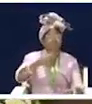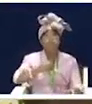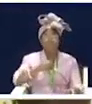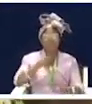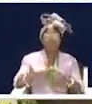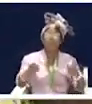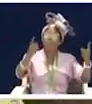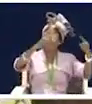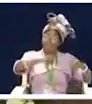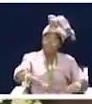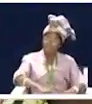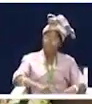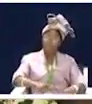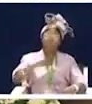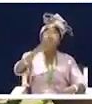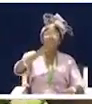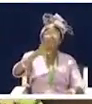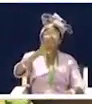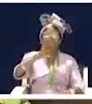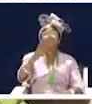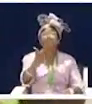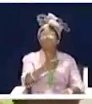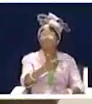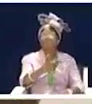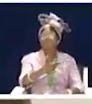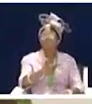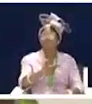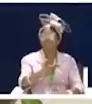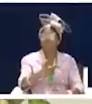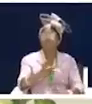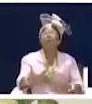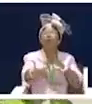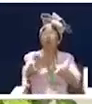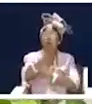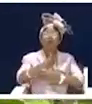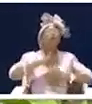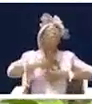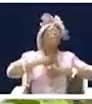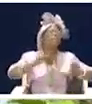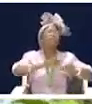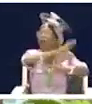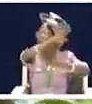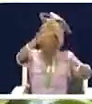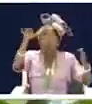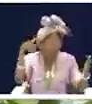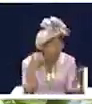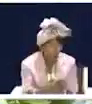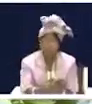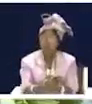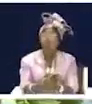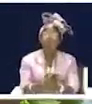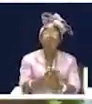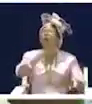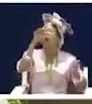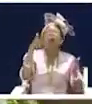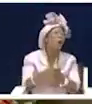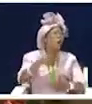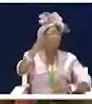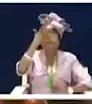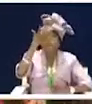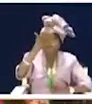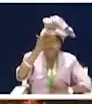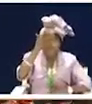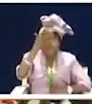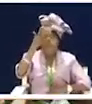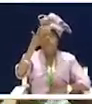de redeem source Oluwa wo mi san patapata nu gbogbo aisan patapata